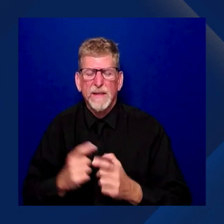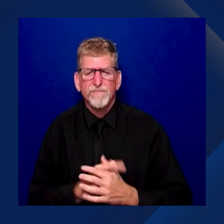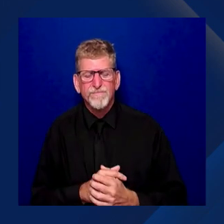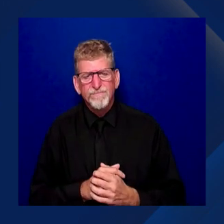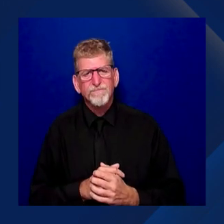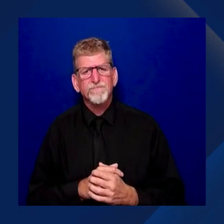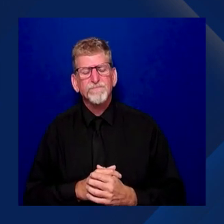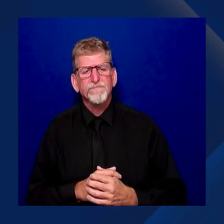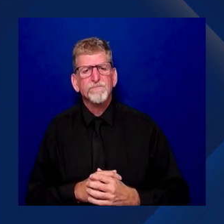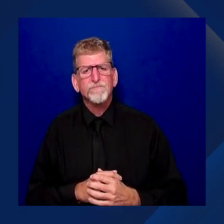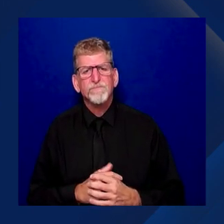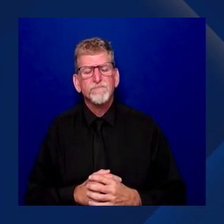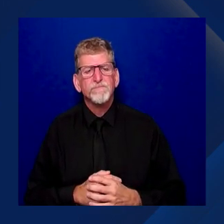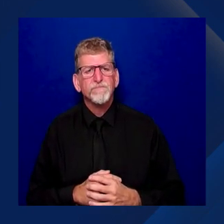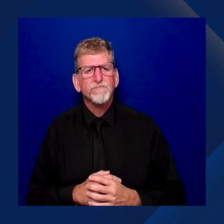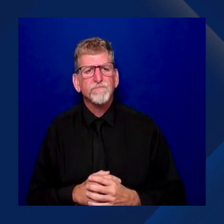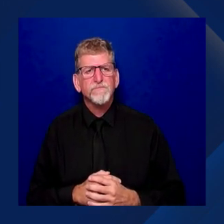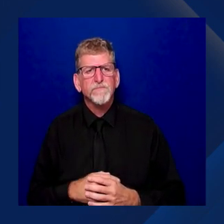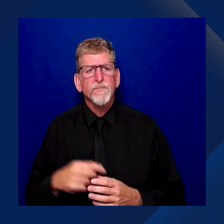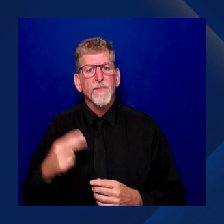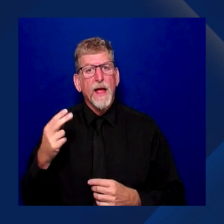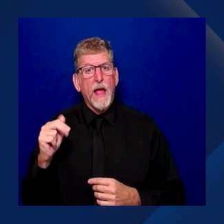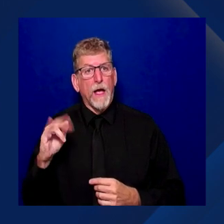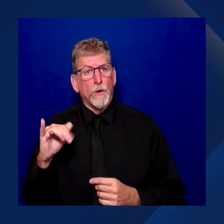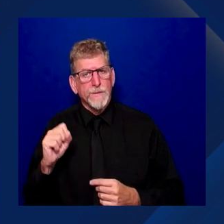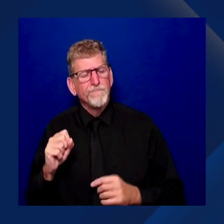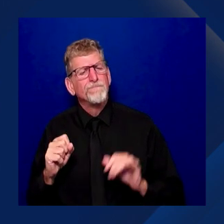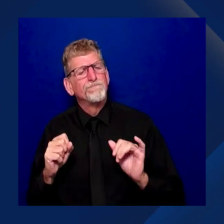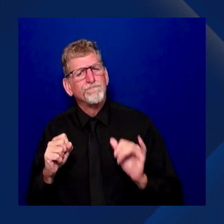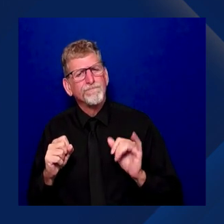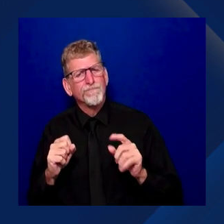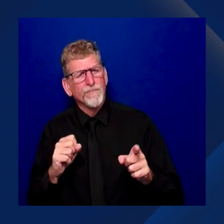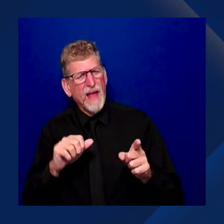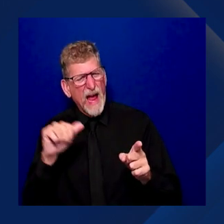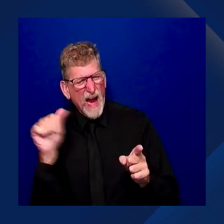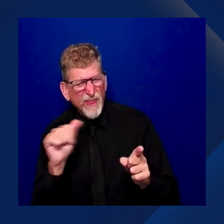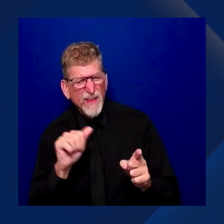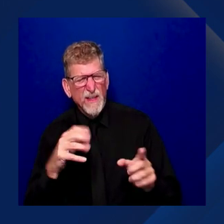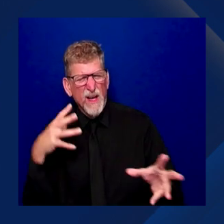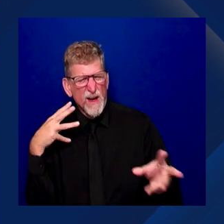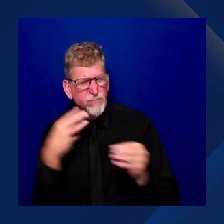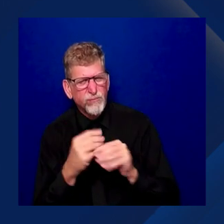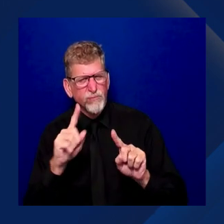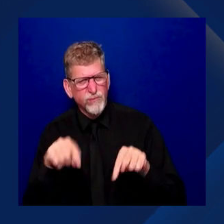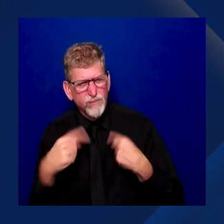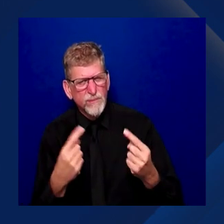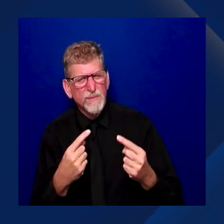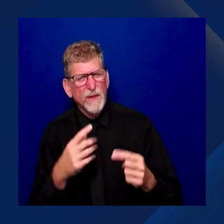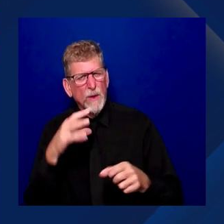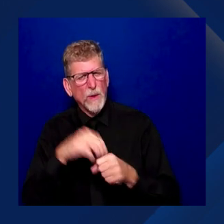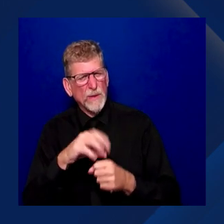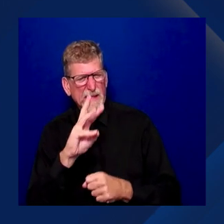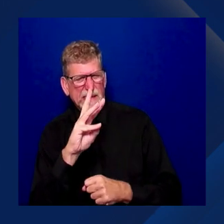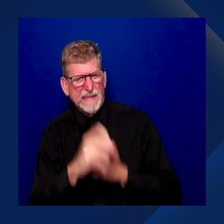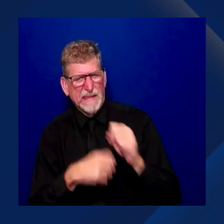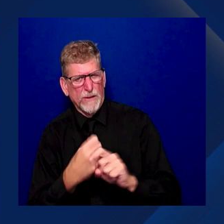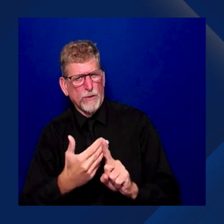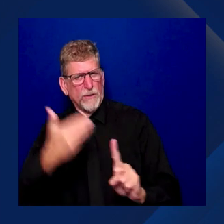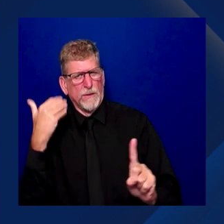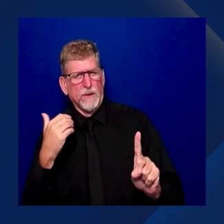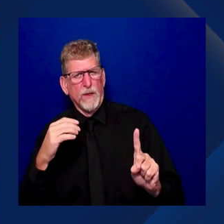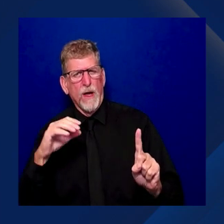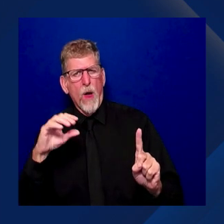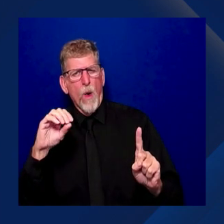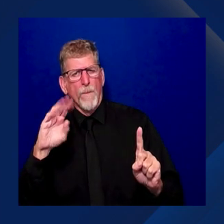professional excellence as an athlete, you served 6 years during the Obama-Biden administration as